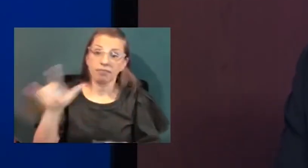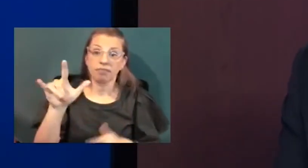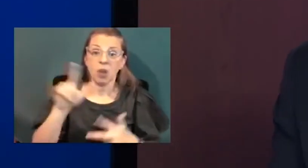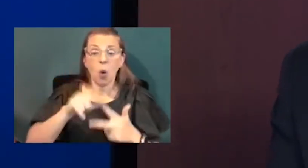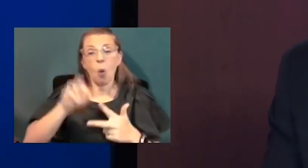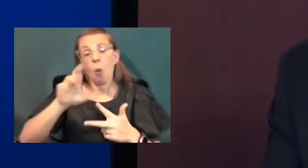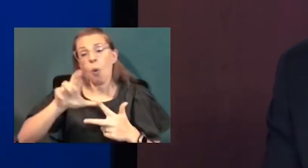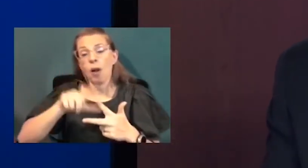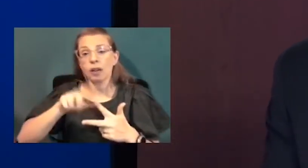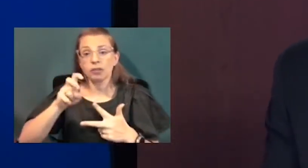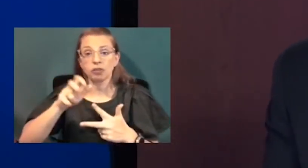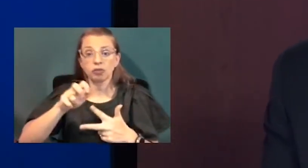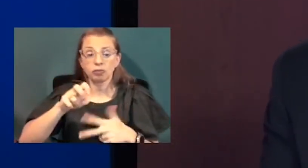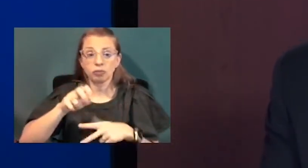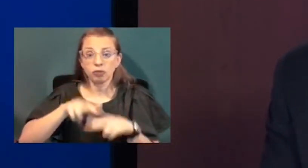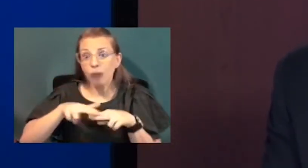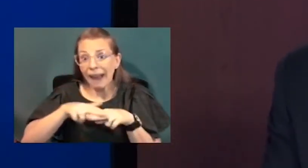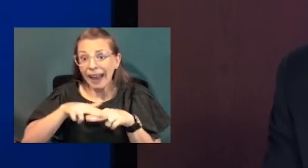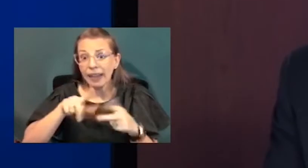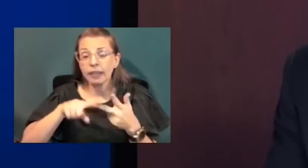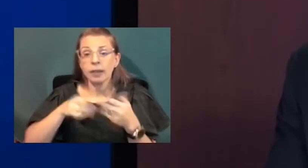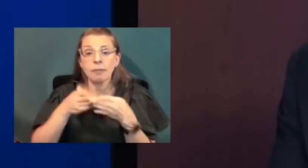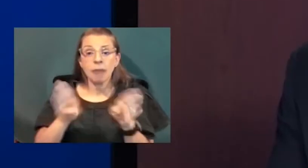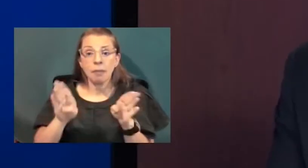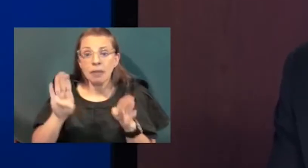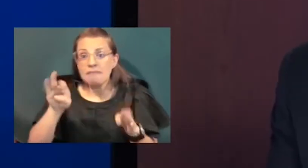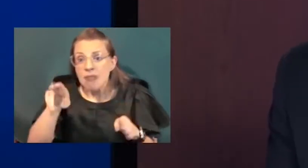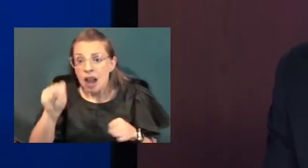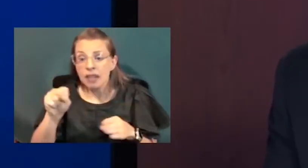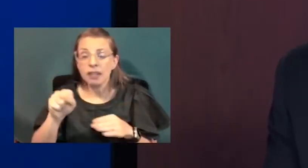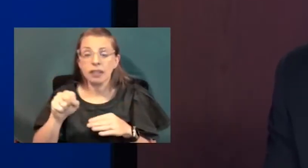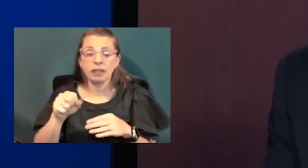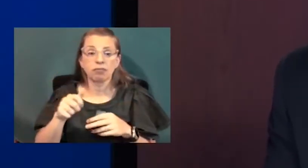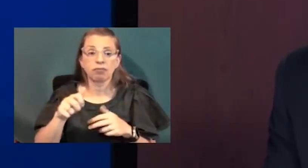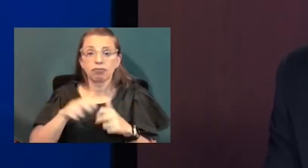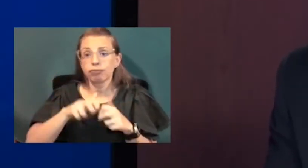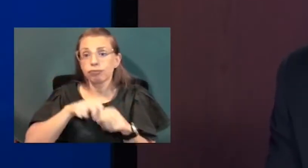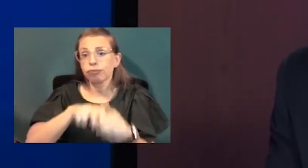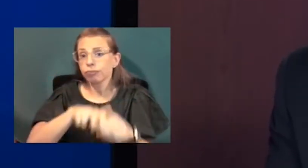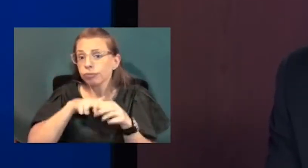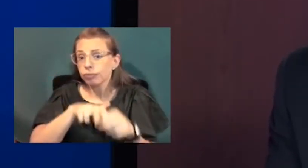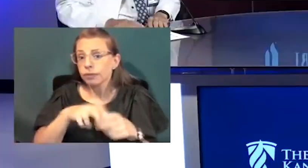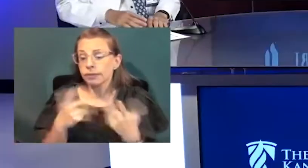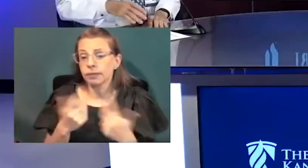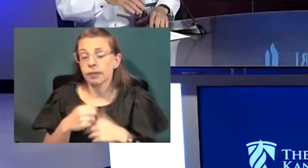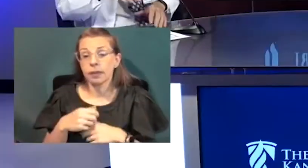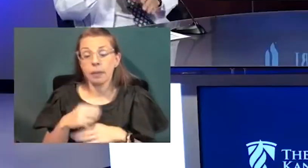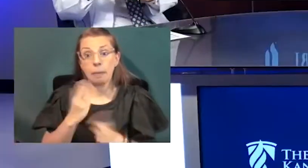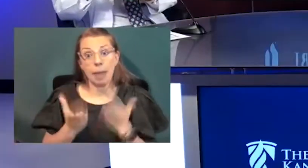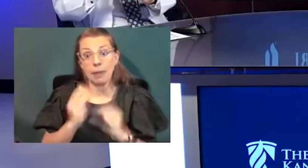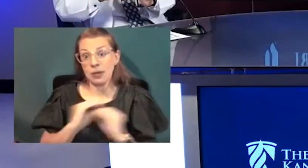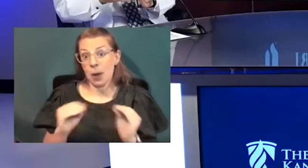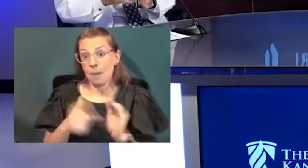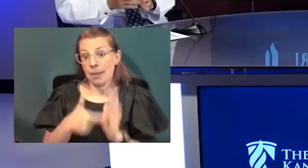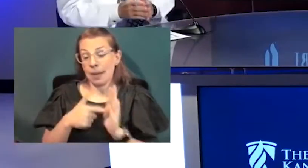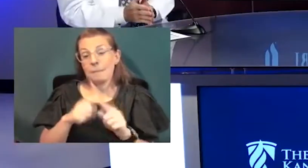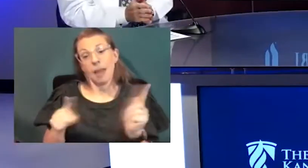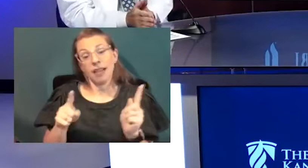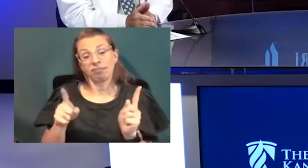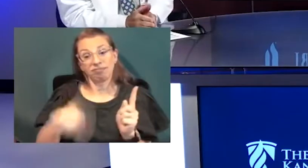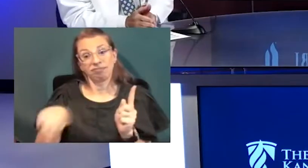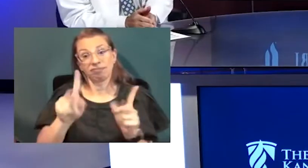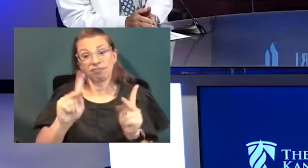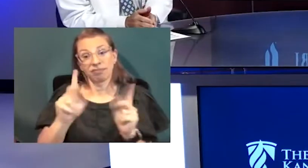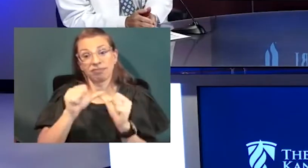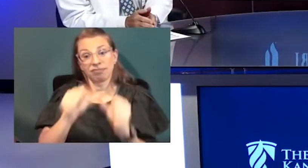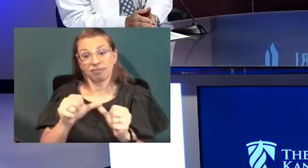transit. And that's a really positive addition for us long term, even if there is not a mandate to do so. Well, I think one of the questions has been, we ask all the time in the hospitals, are